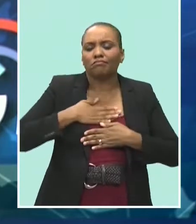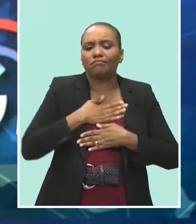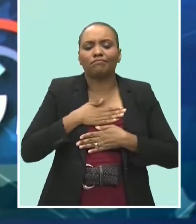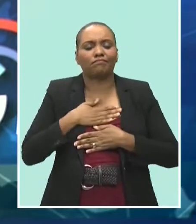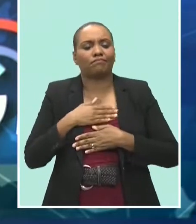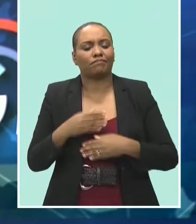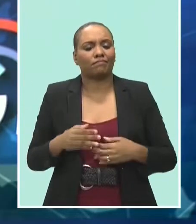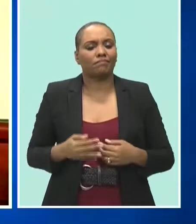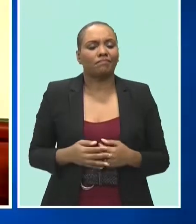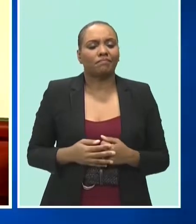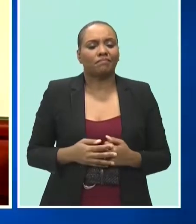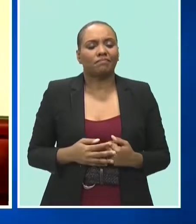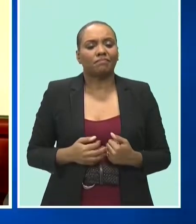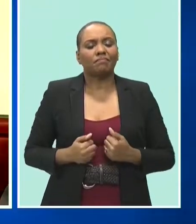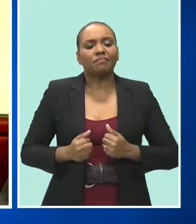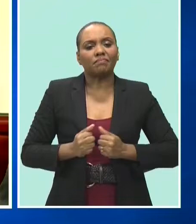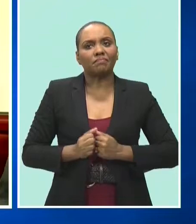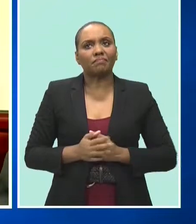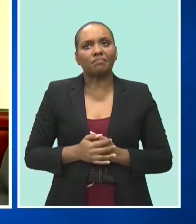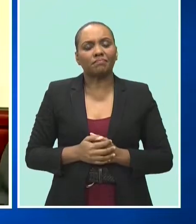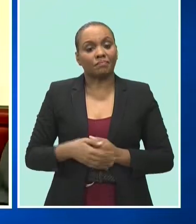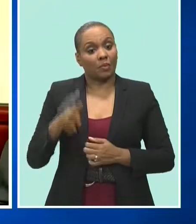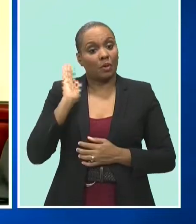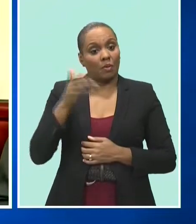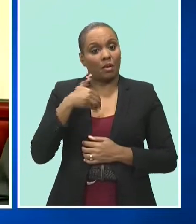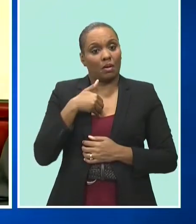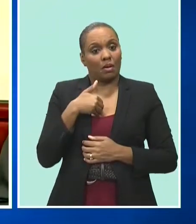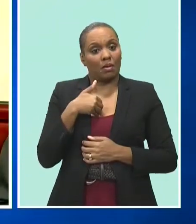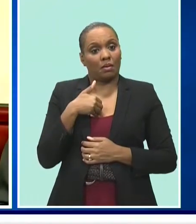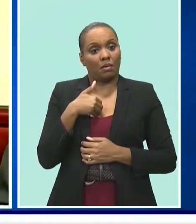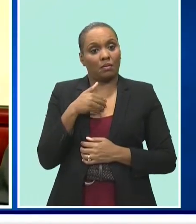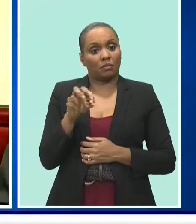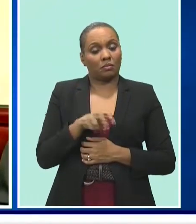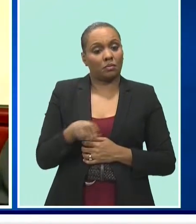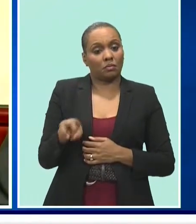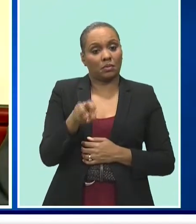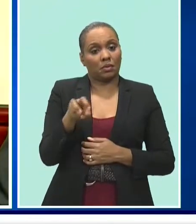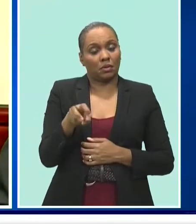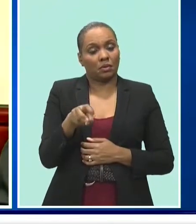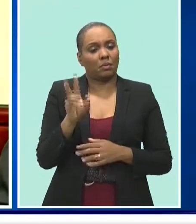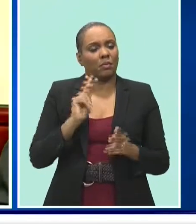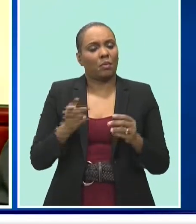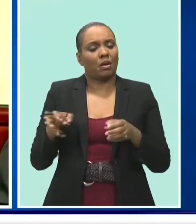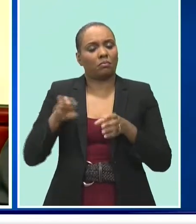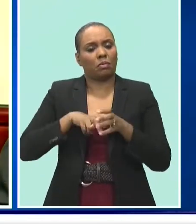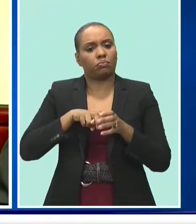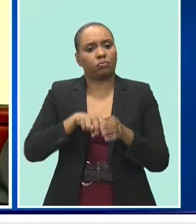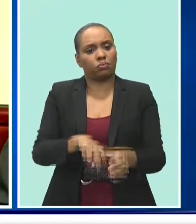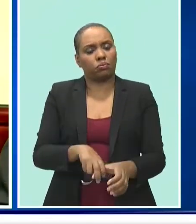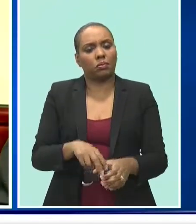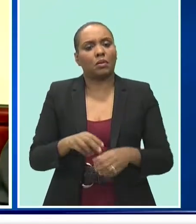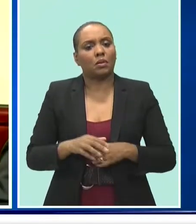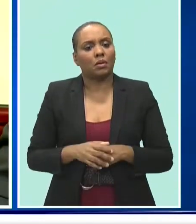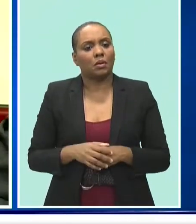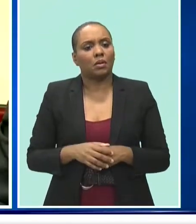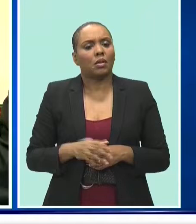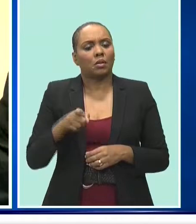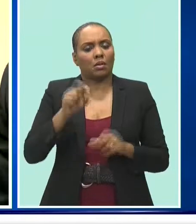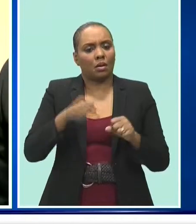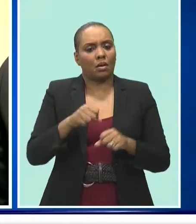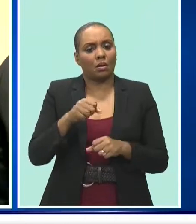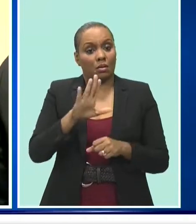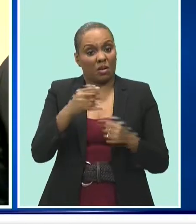entertainment. There will be transportation, a park and ride system. Those tend to be the most